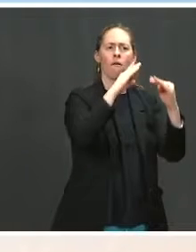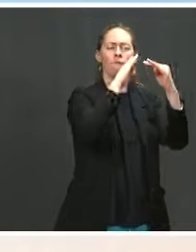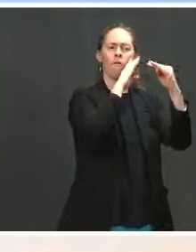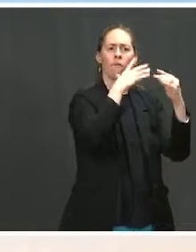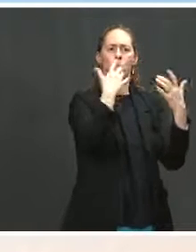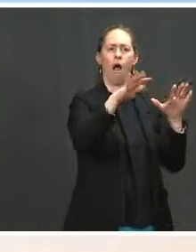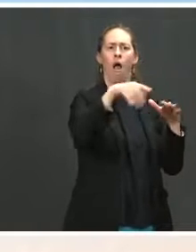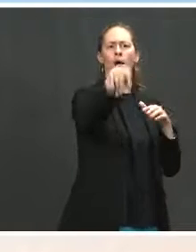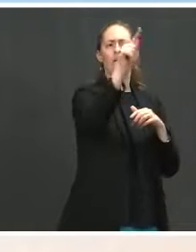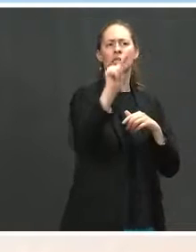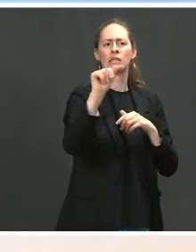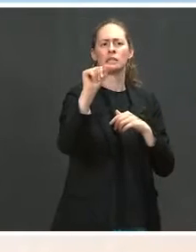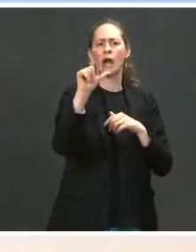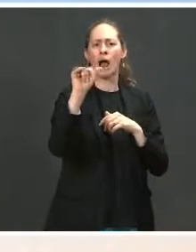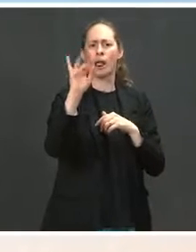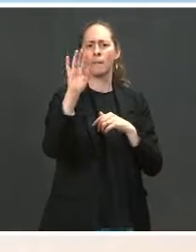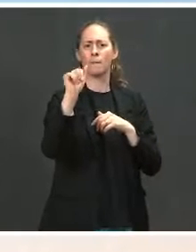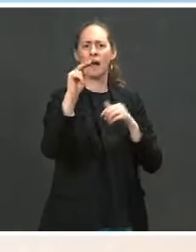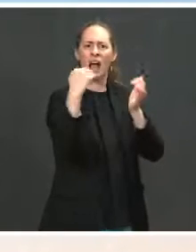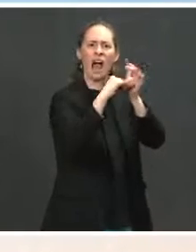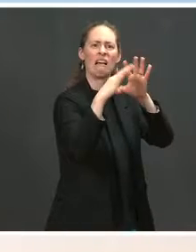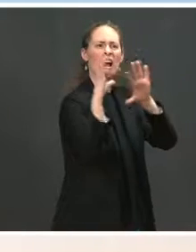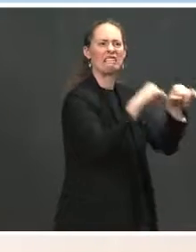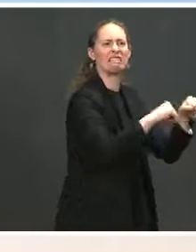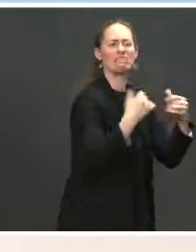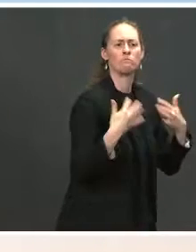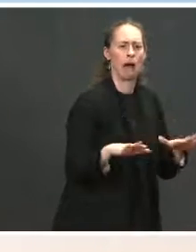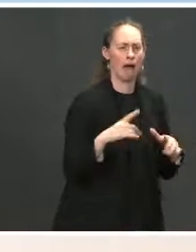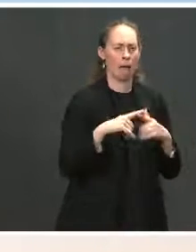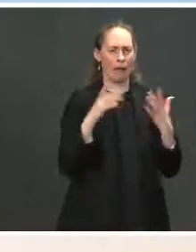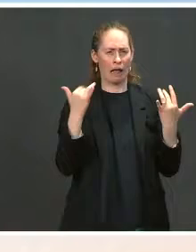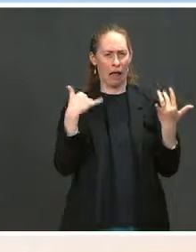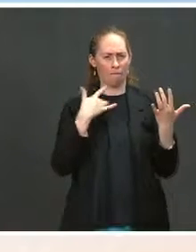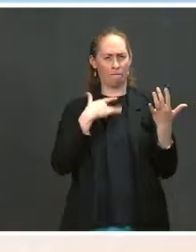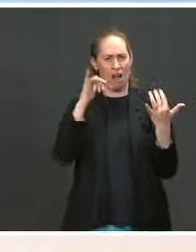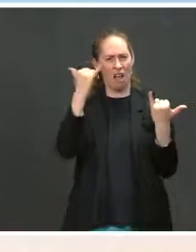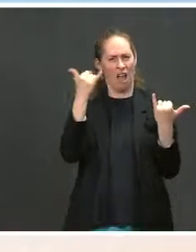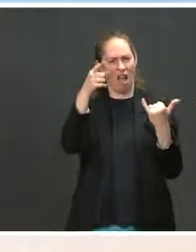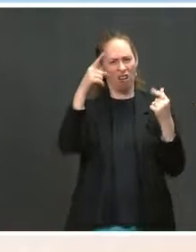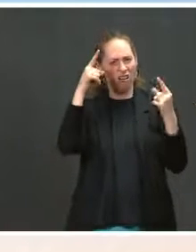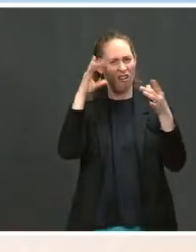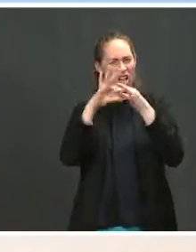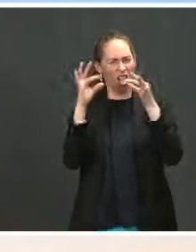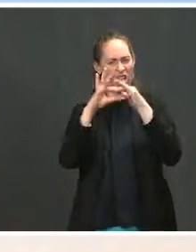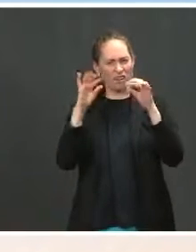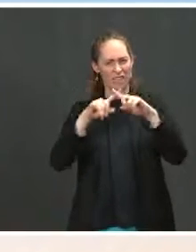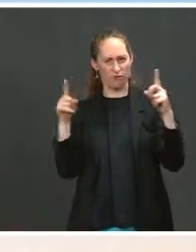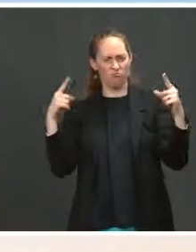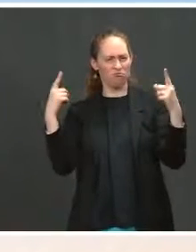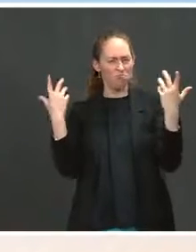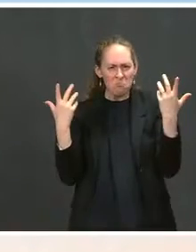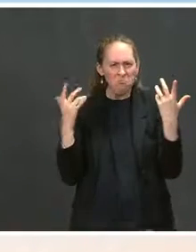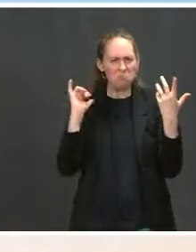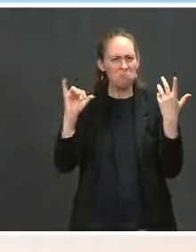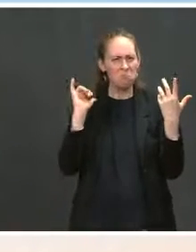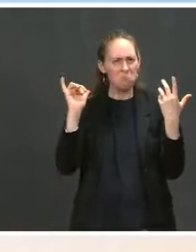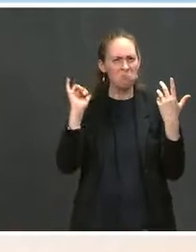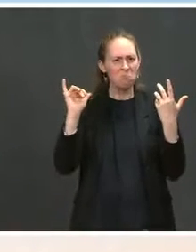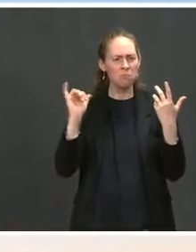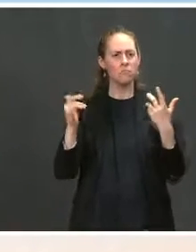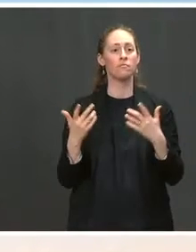no longer American objectives, it sounds like. Well, I think it's important to go back to what our objectives were when we went into